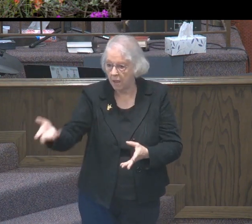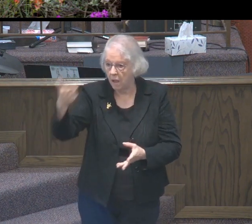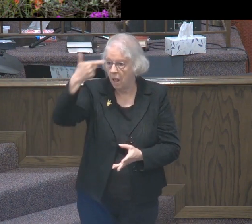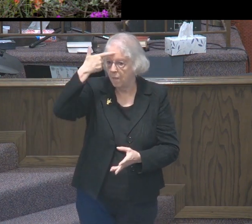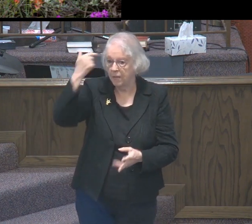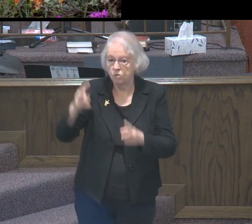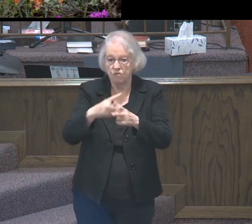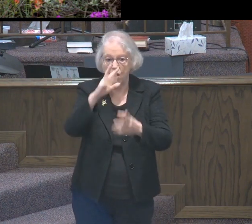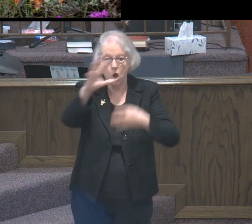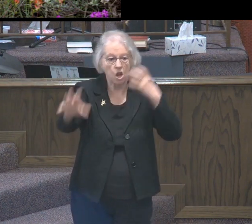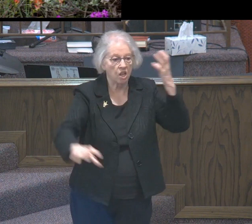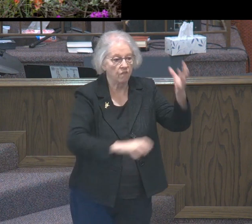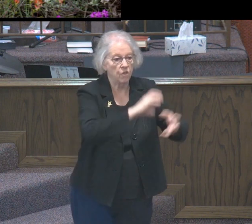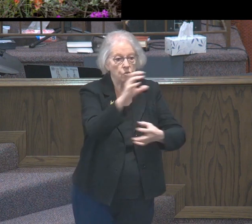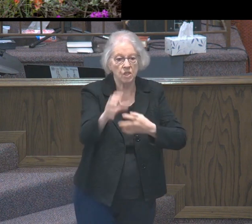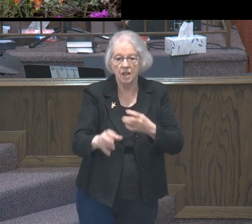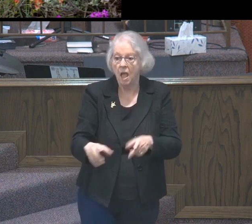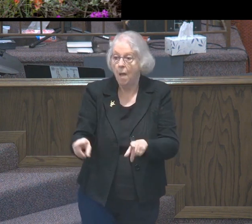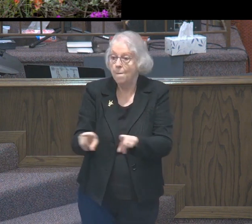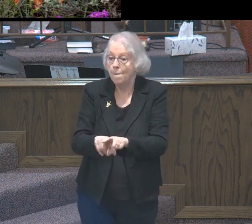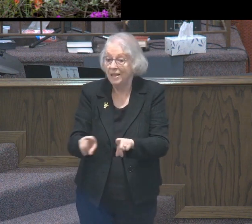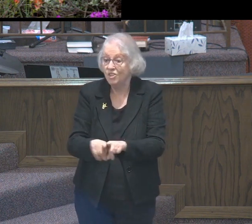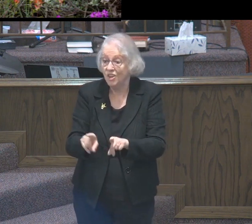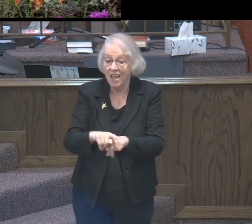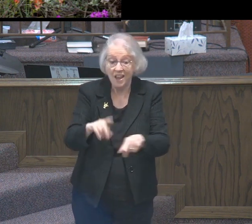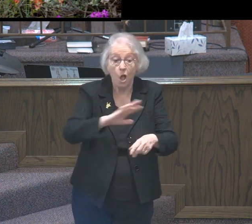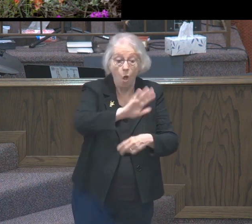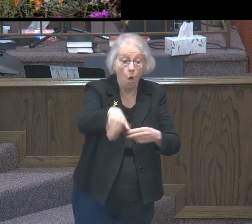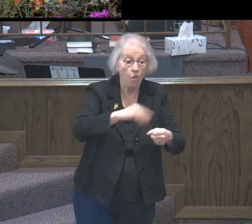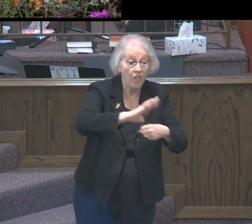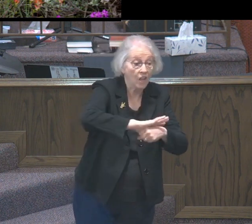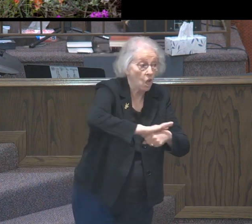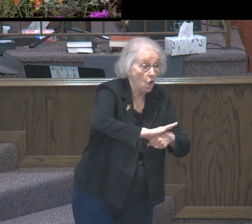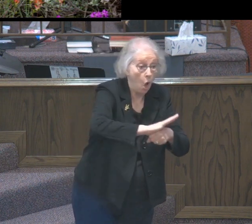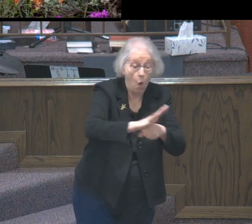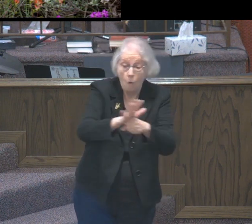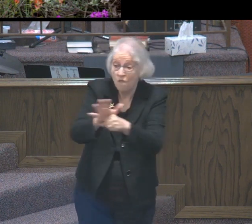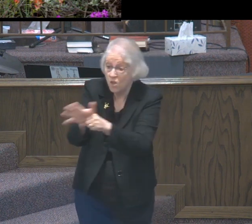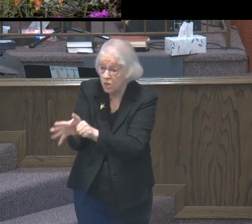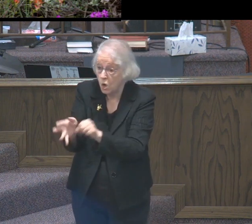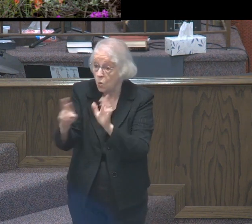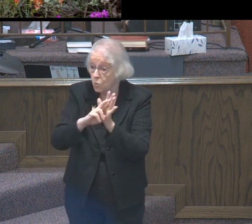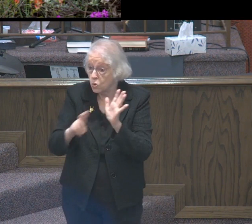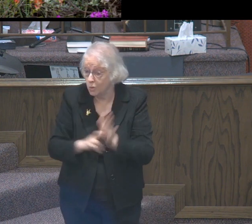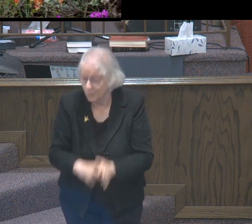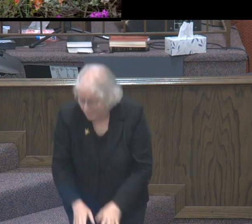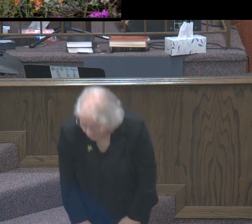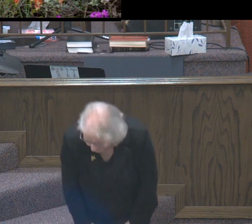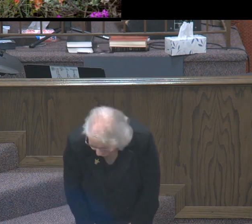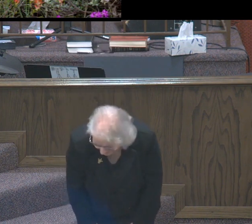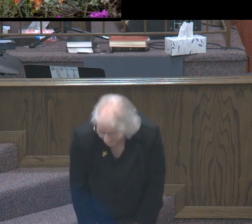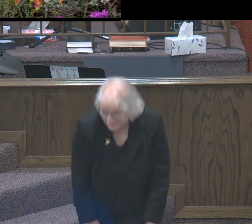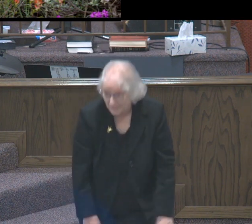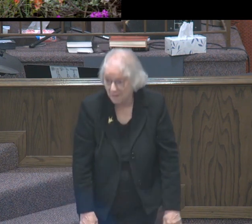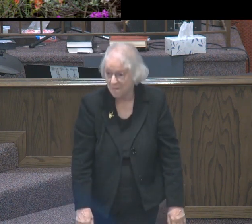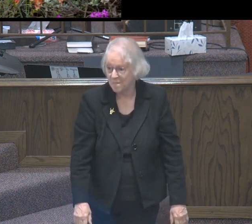to destroy the law or the prophets. He's crystal clear on that. He said, I've